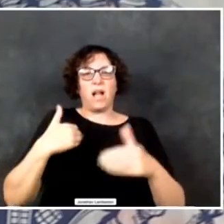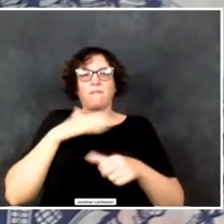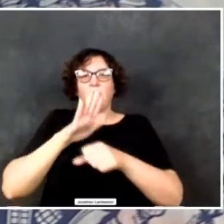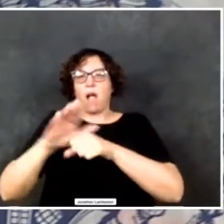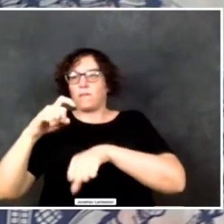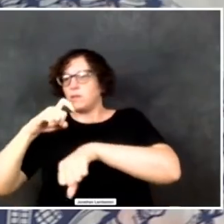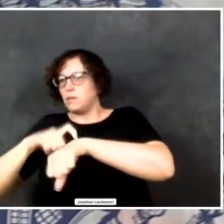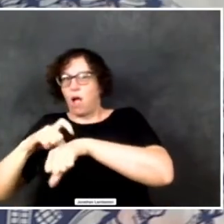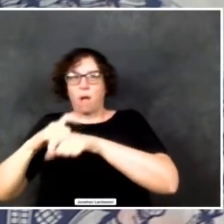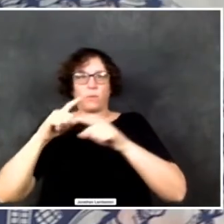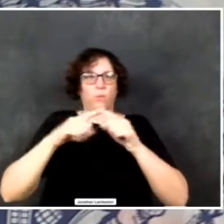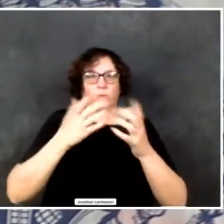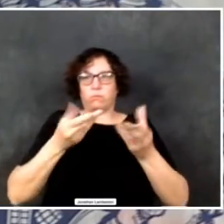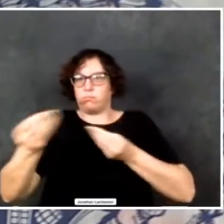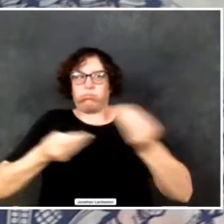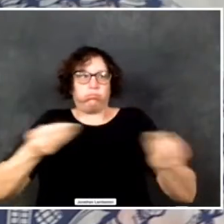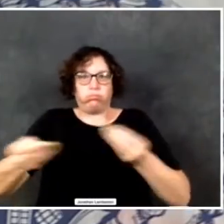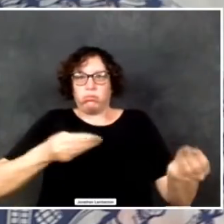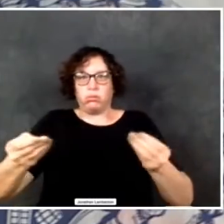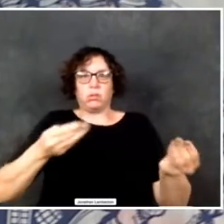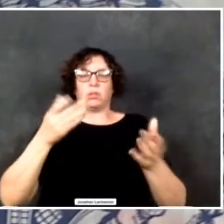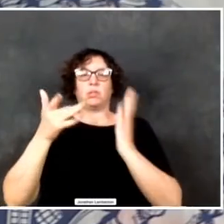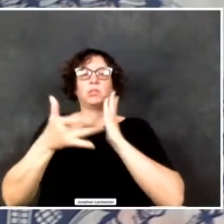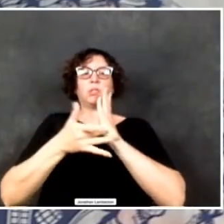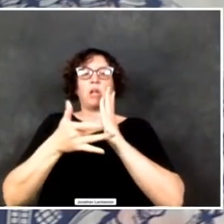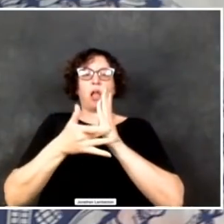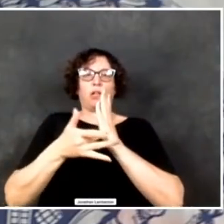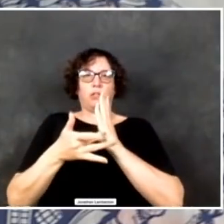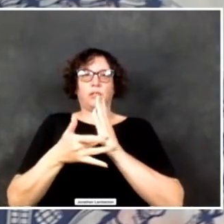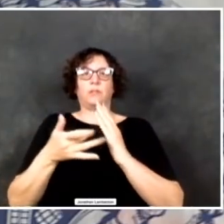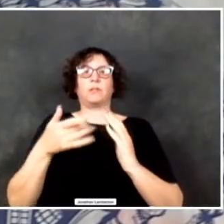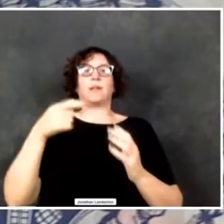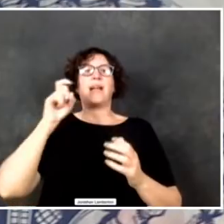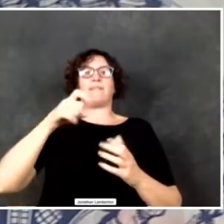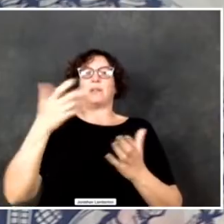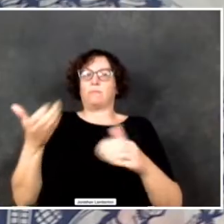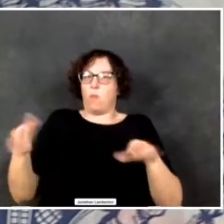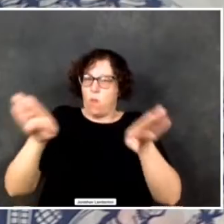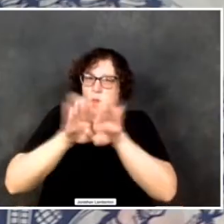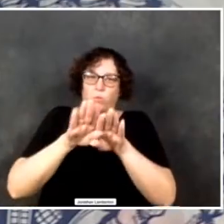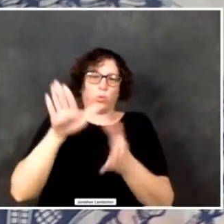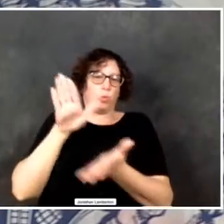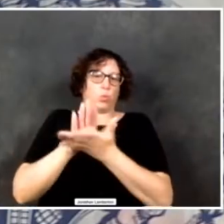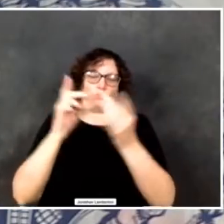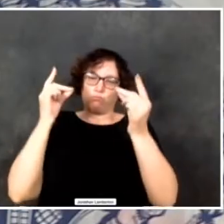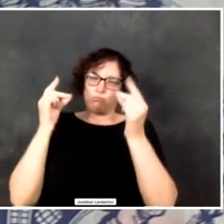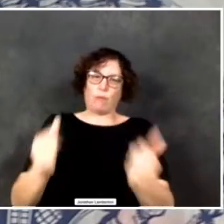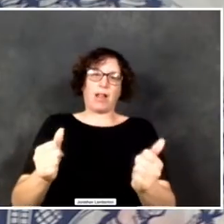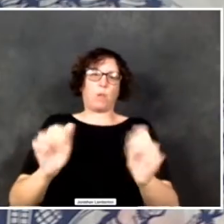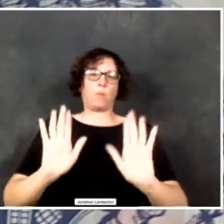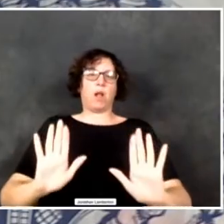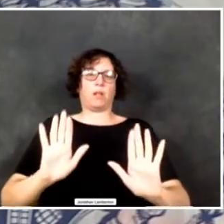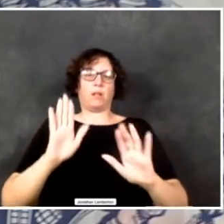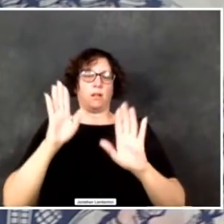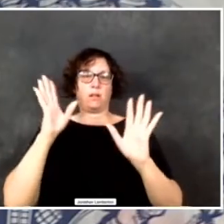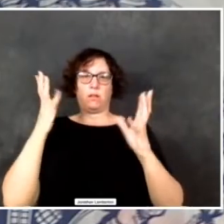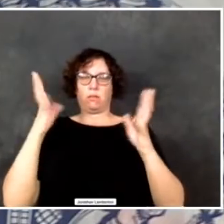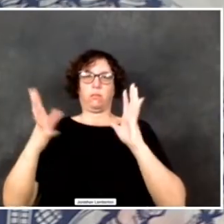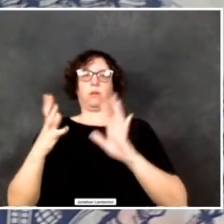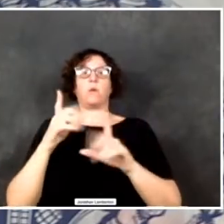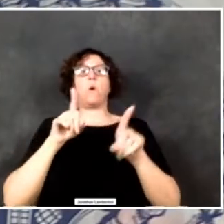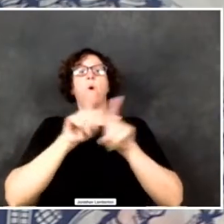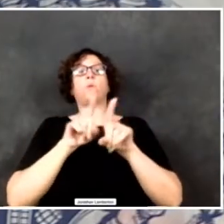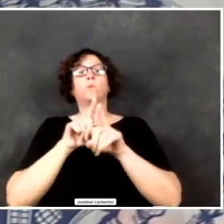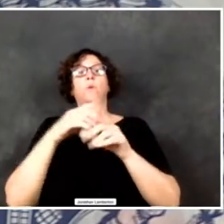obviously immediately get out of the schools. We didn't have all the devices. We knew it would take some time. The pace has been picking